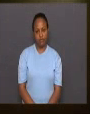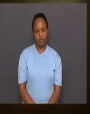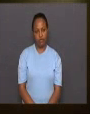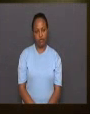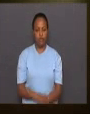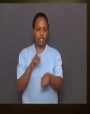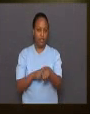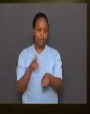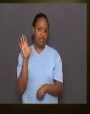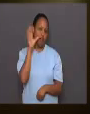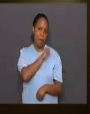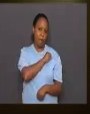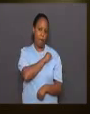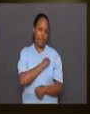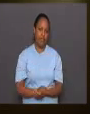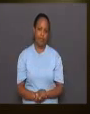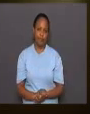Let's get back to our lesson.